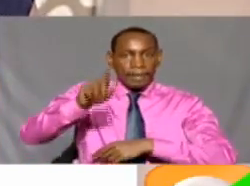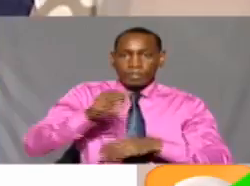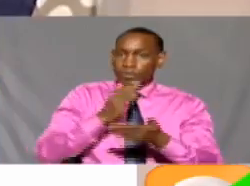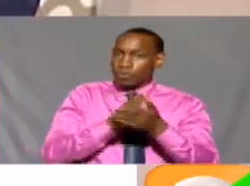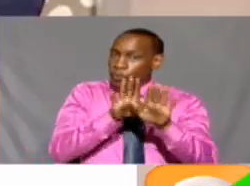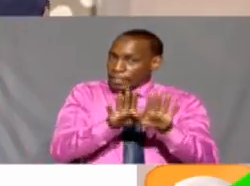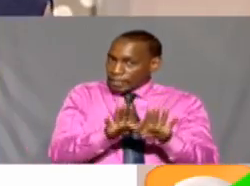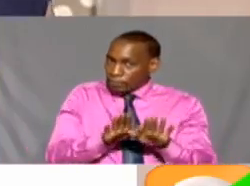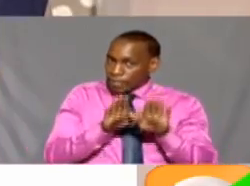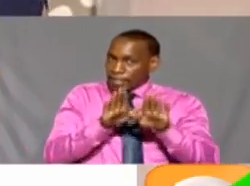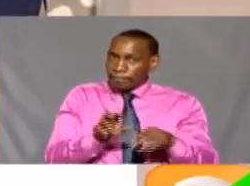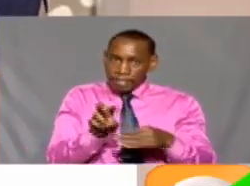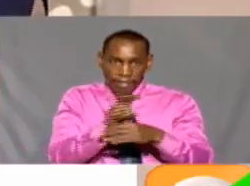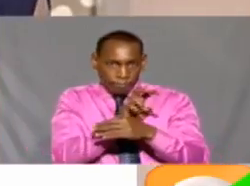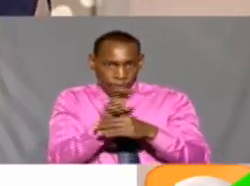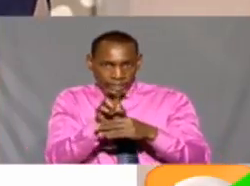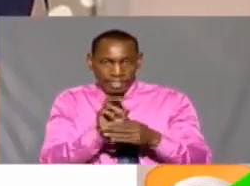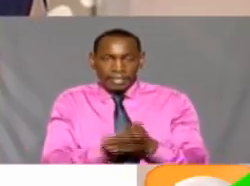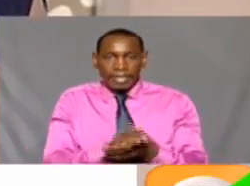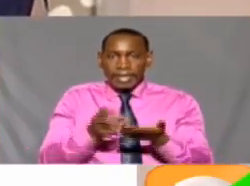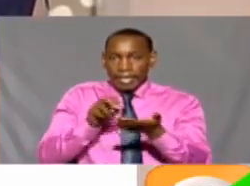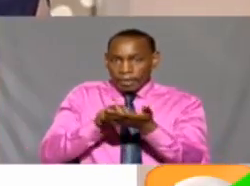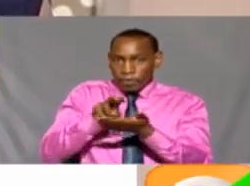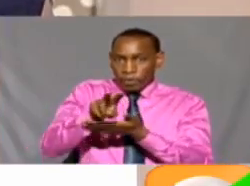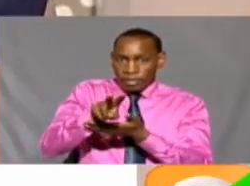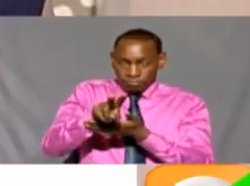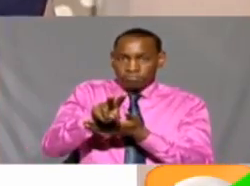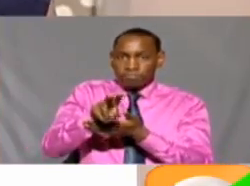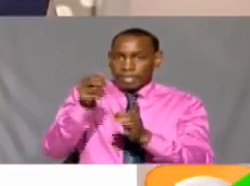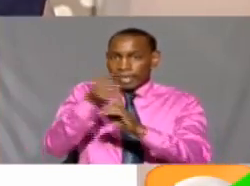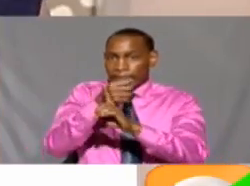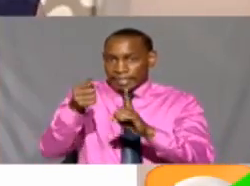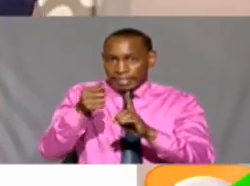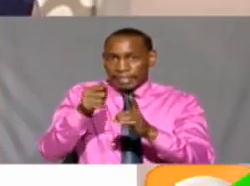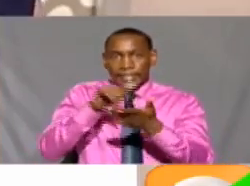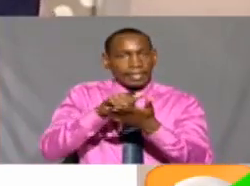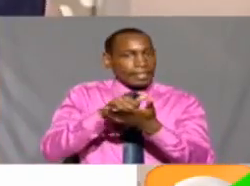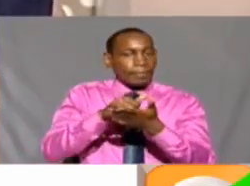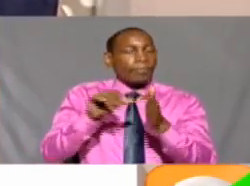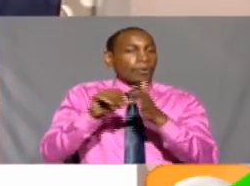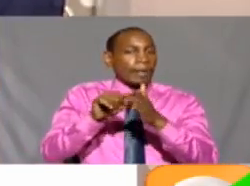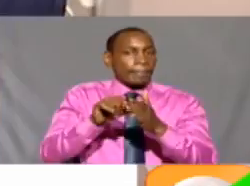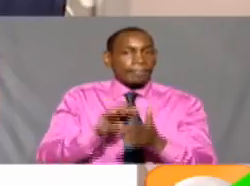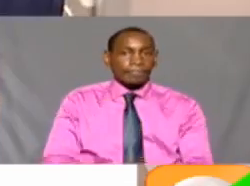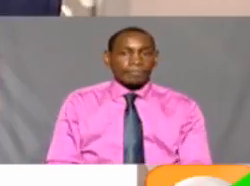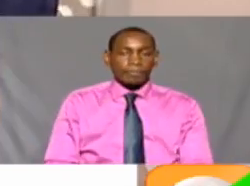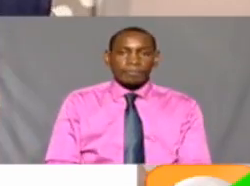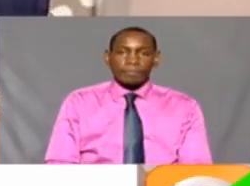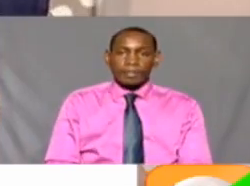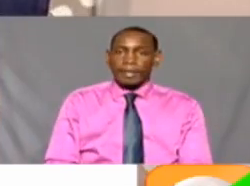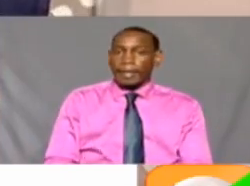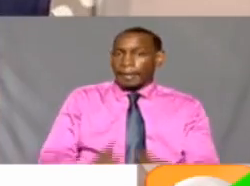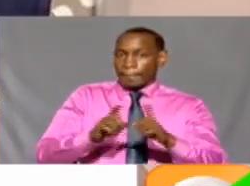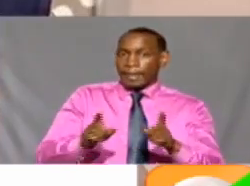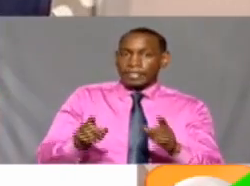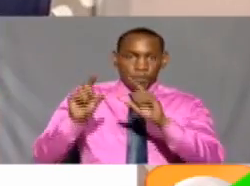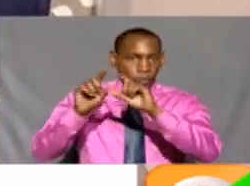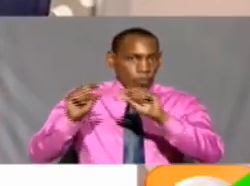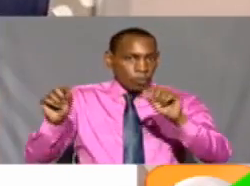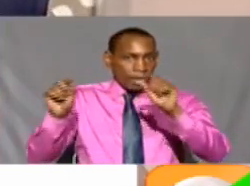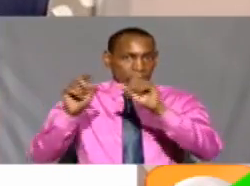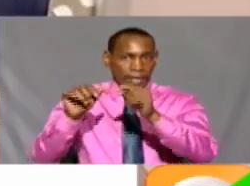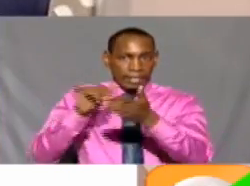extremely careful and monitored. Yeah. And so, I mean, the locust invasion certainly exacerbates the problem. But we hear the locusts are